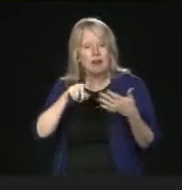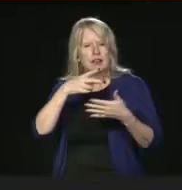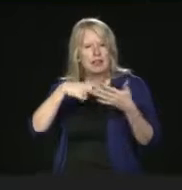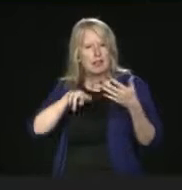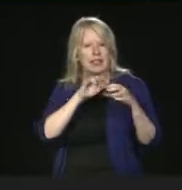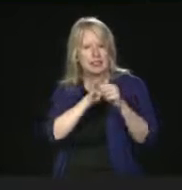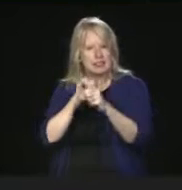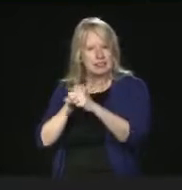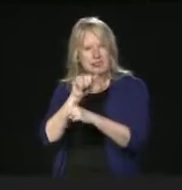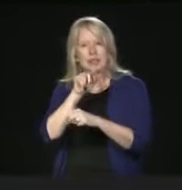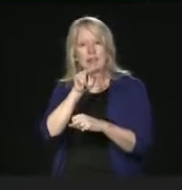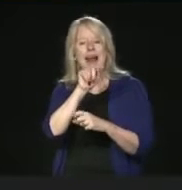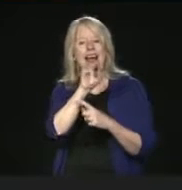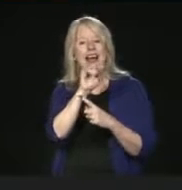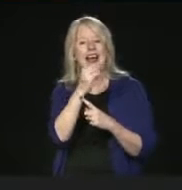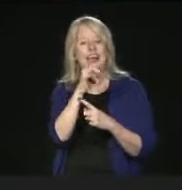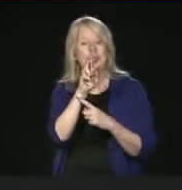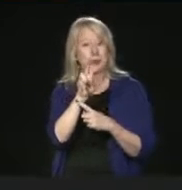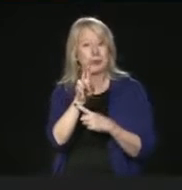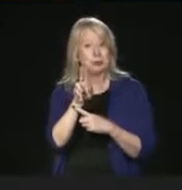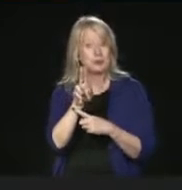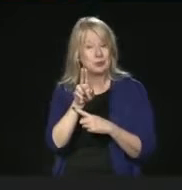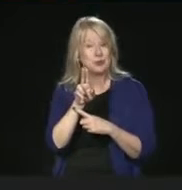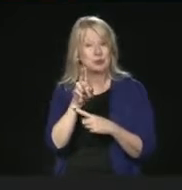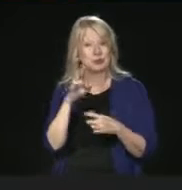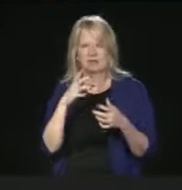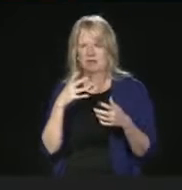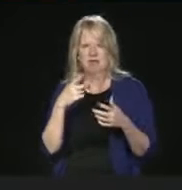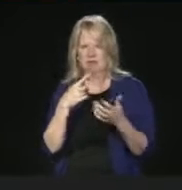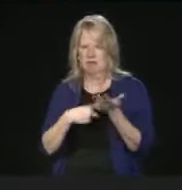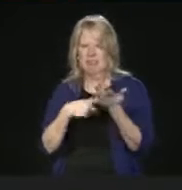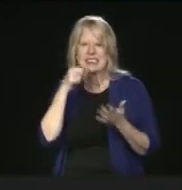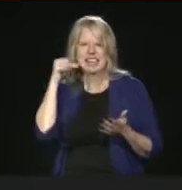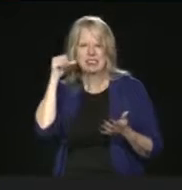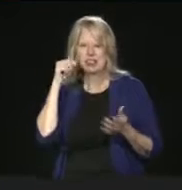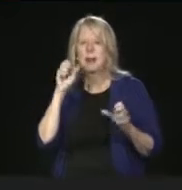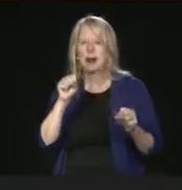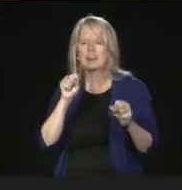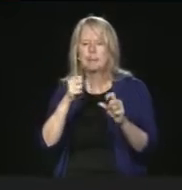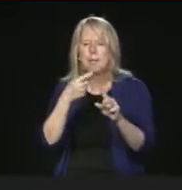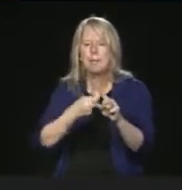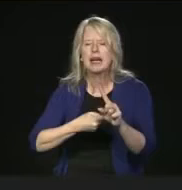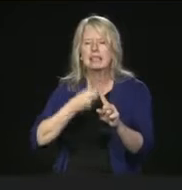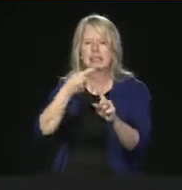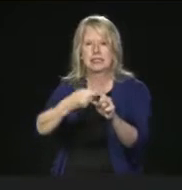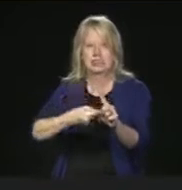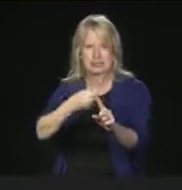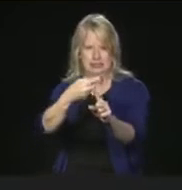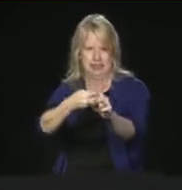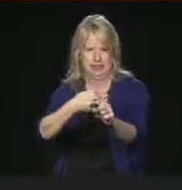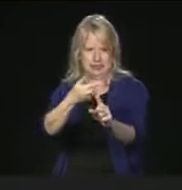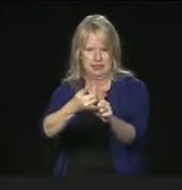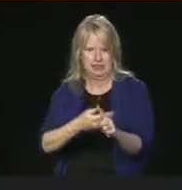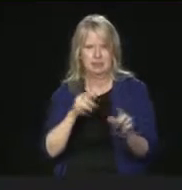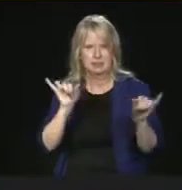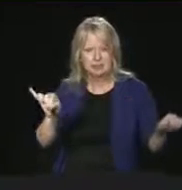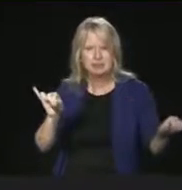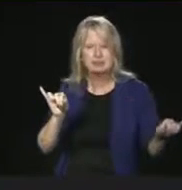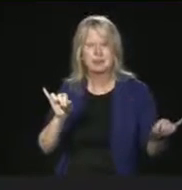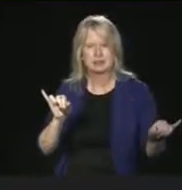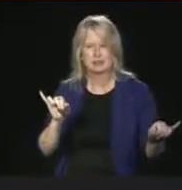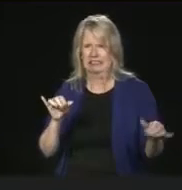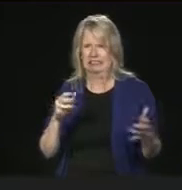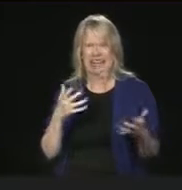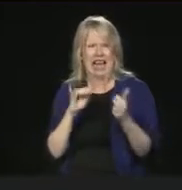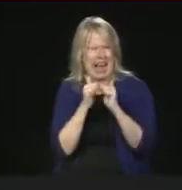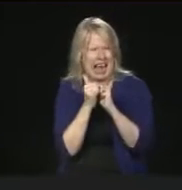health minister, made clear yesterday that we're talking about months, not weeks. Now, this is surely the need to keep the economy from freezing